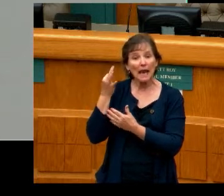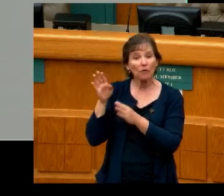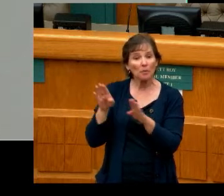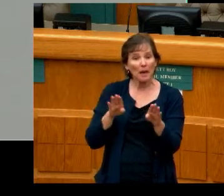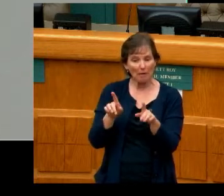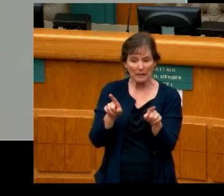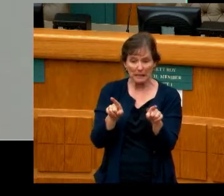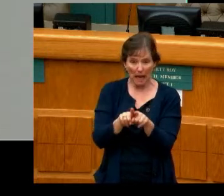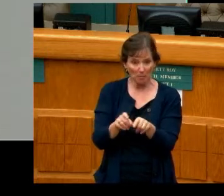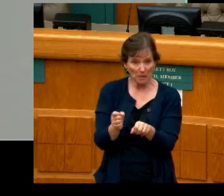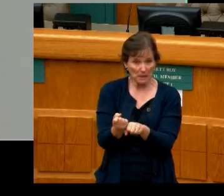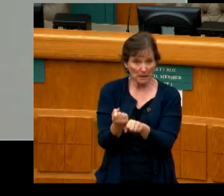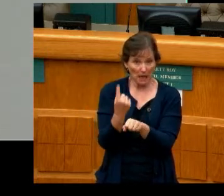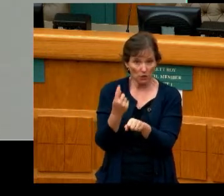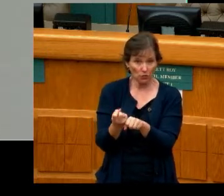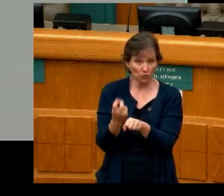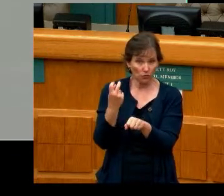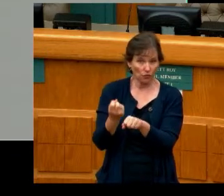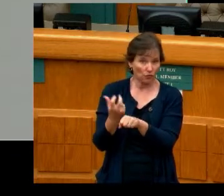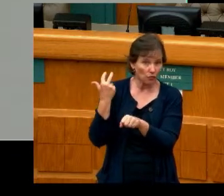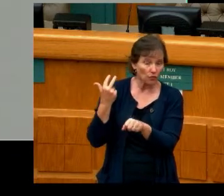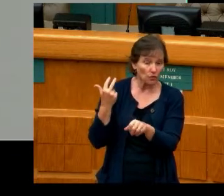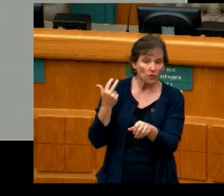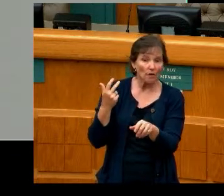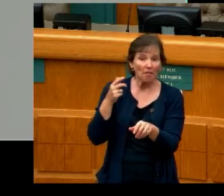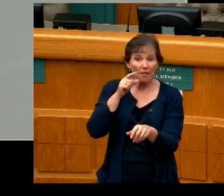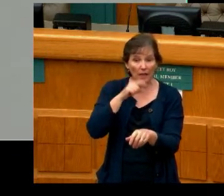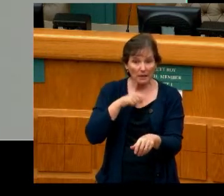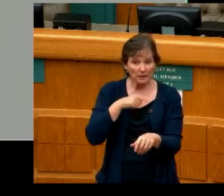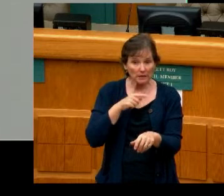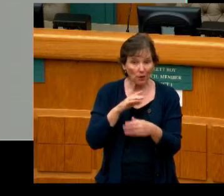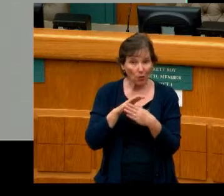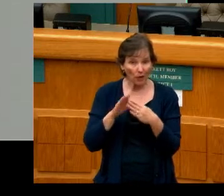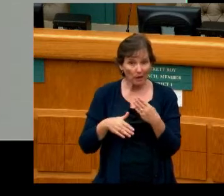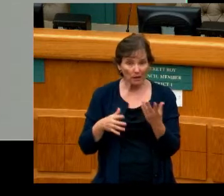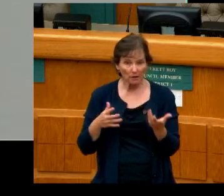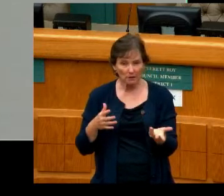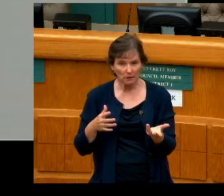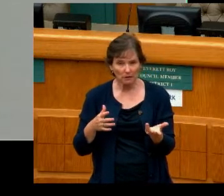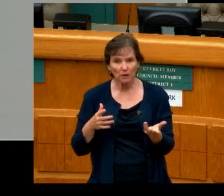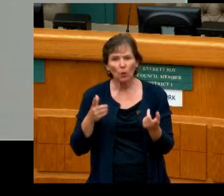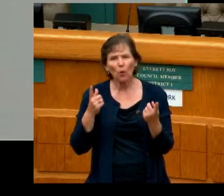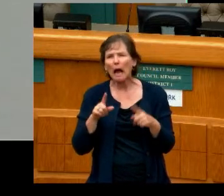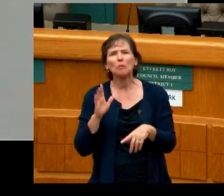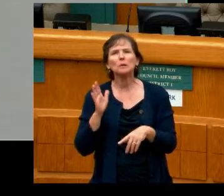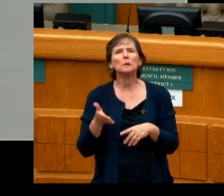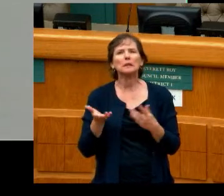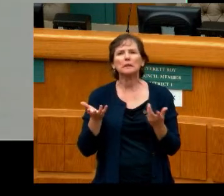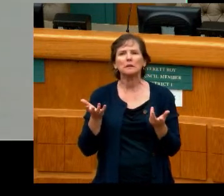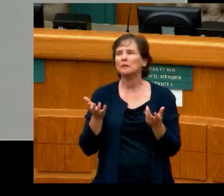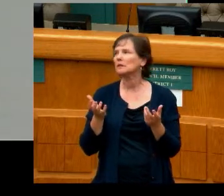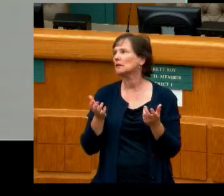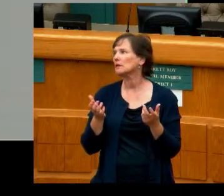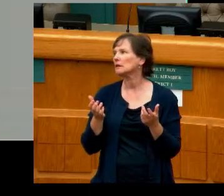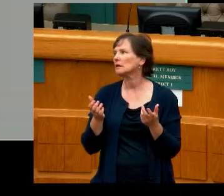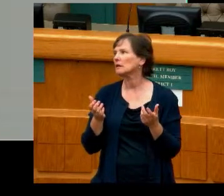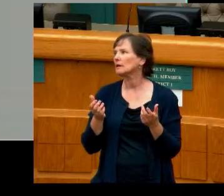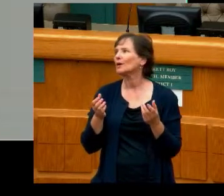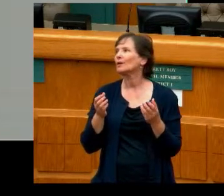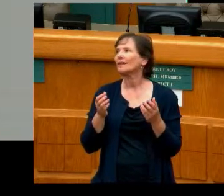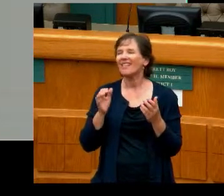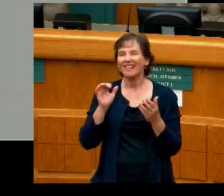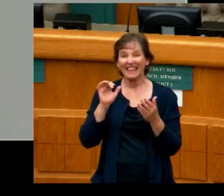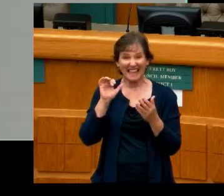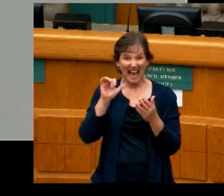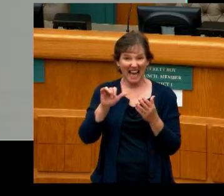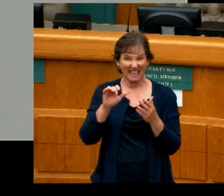Friday, and other family get-togethers that occur the rest of the weekend. What happens if we treat this Thanksgiving just like 2019